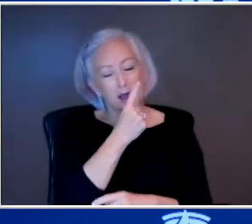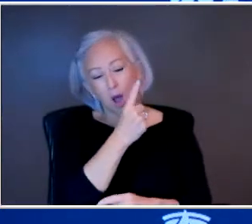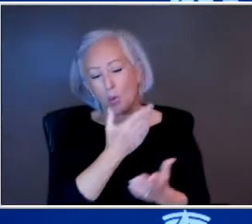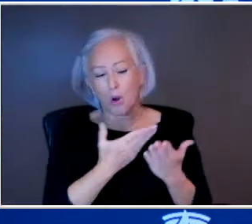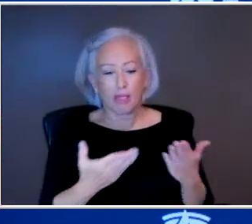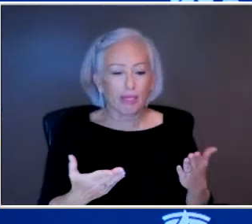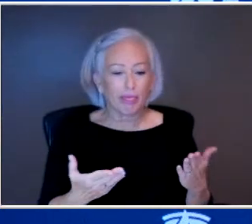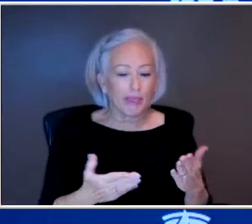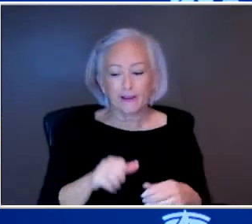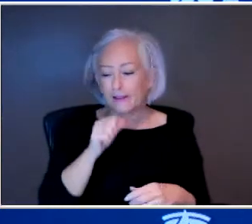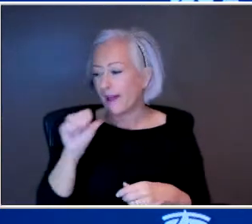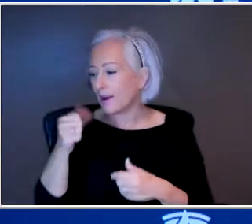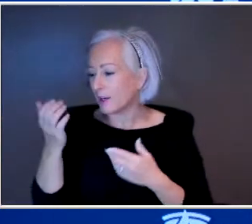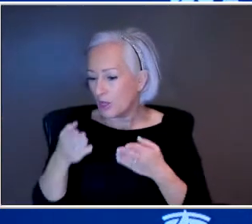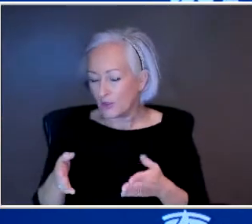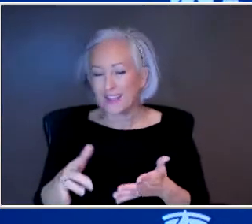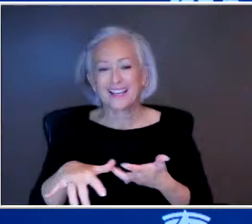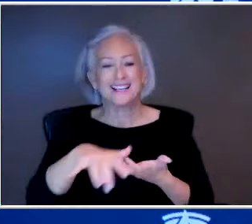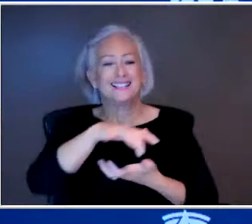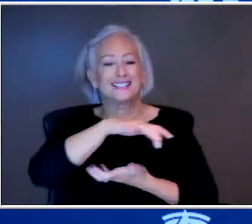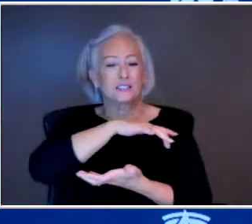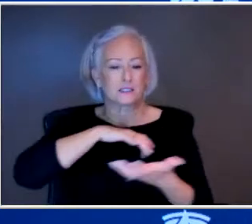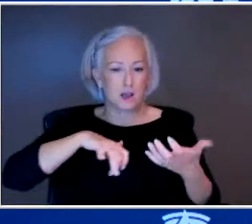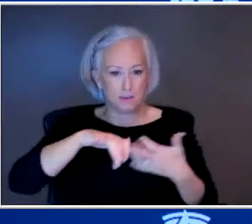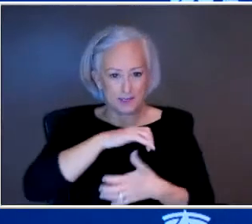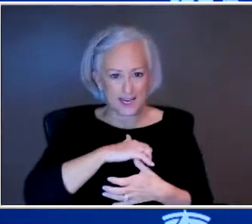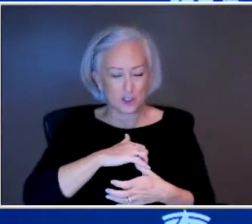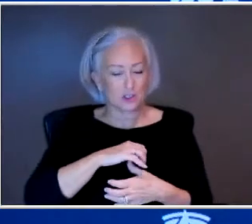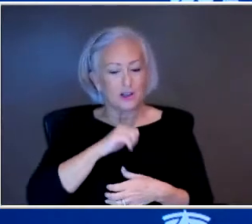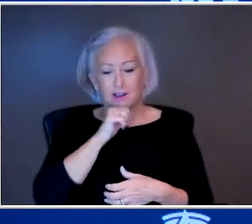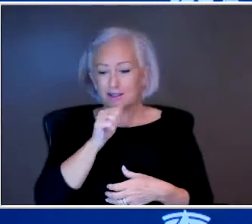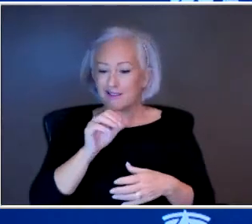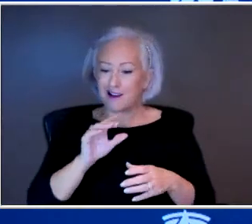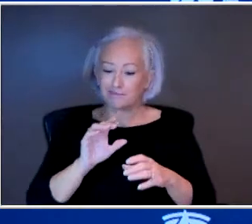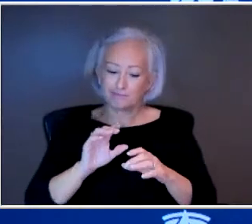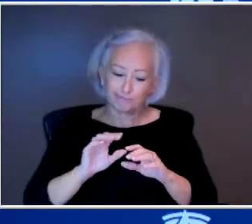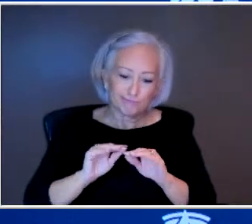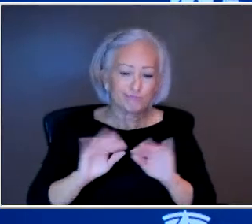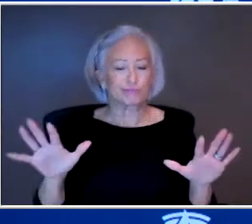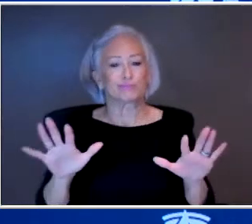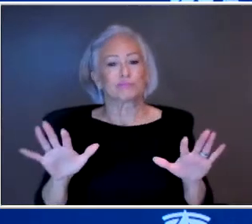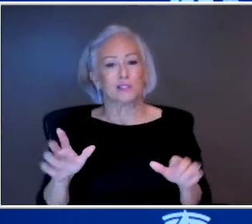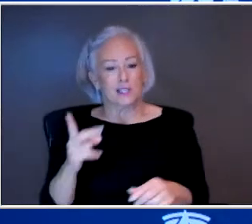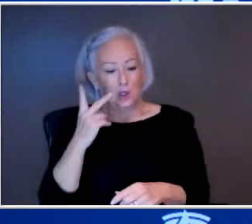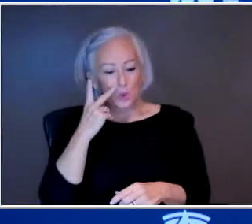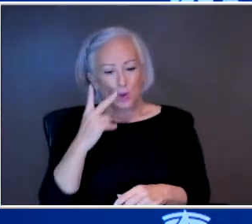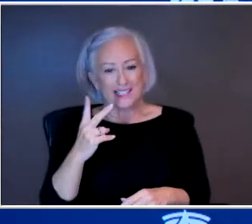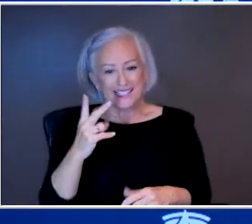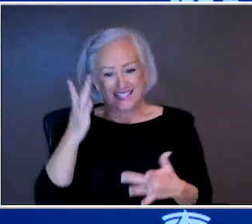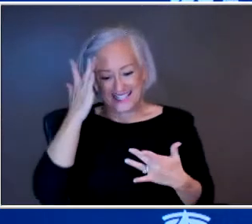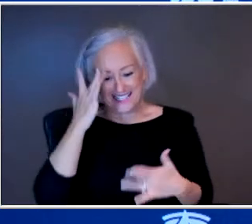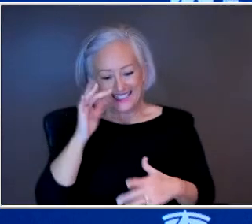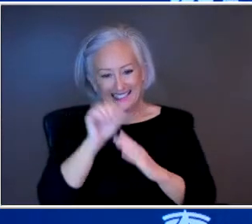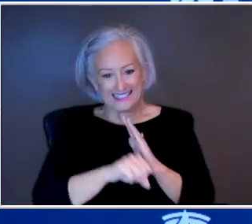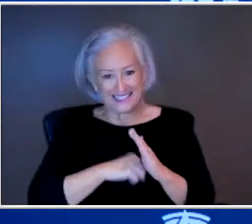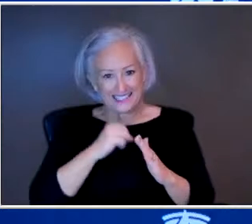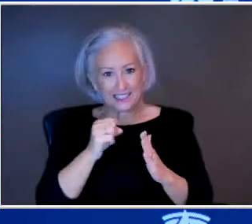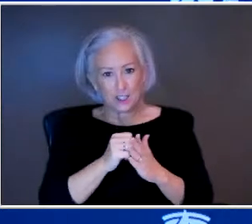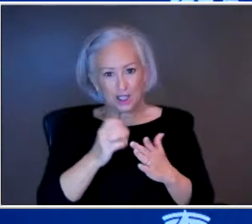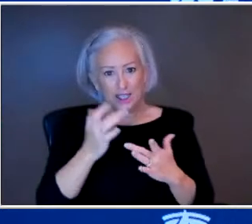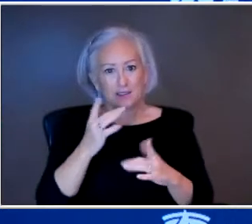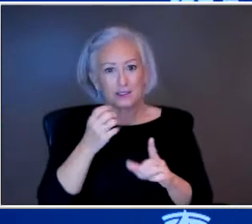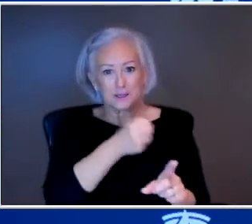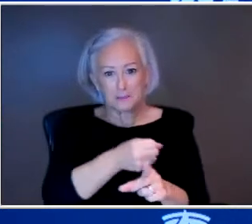do see a continued amount of seasonal respiratory illness, even in those warmer temperatures or those equatorial regions